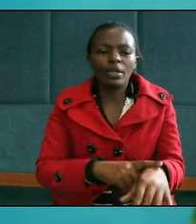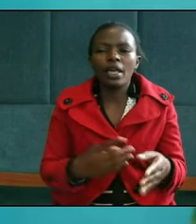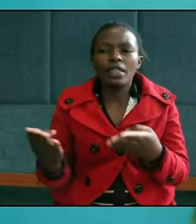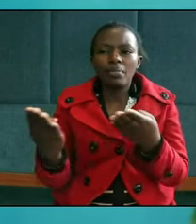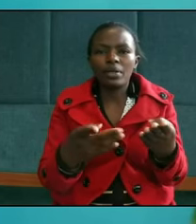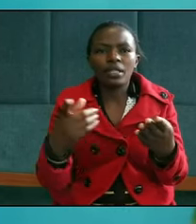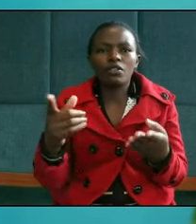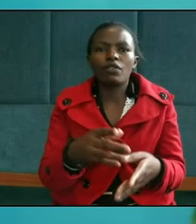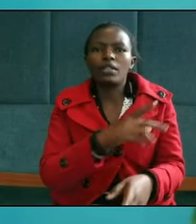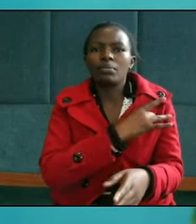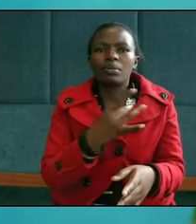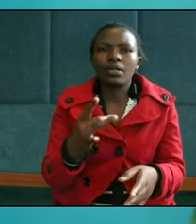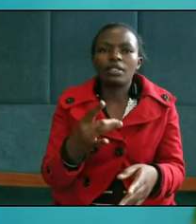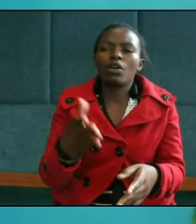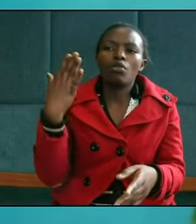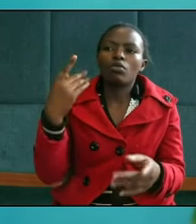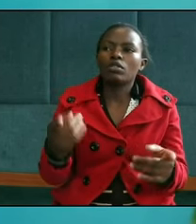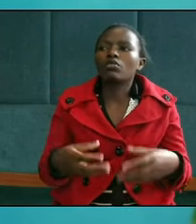abide with the true church."